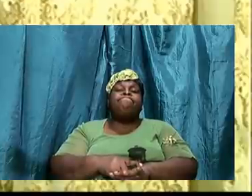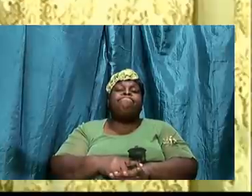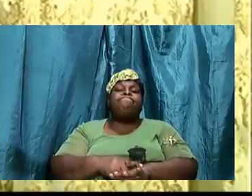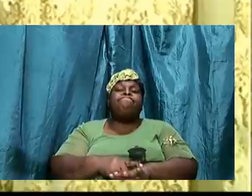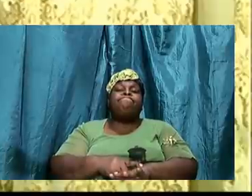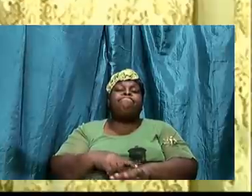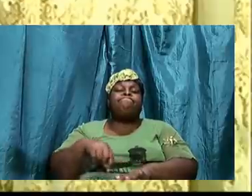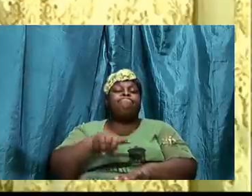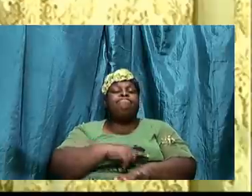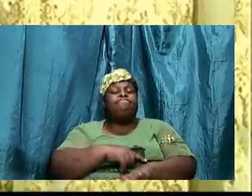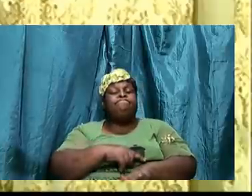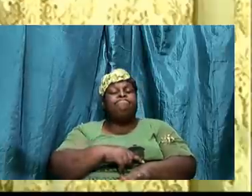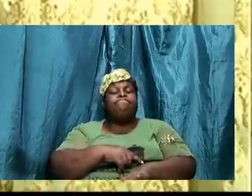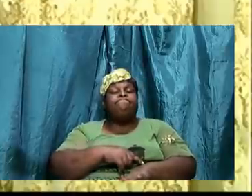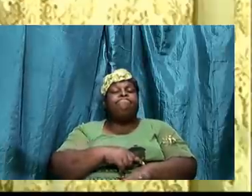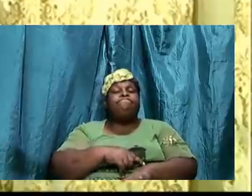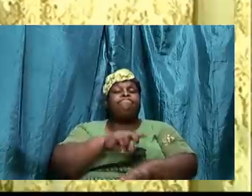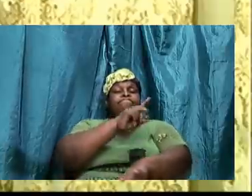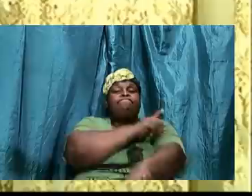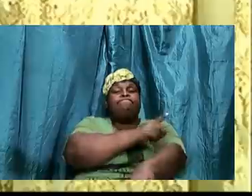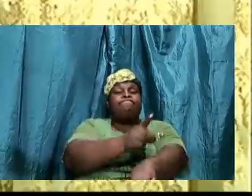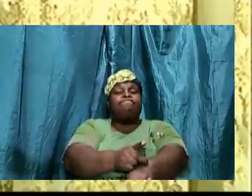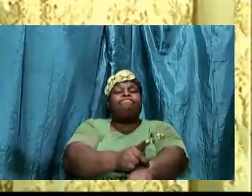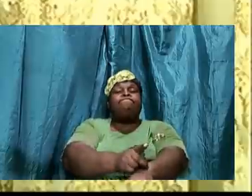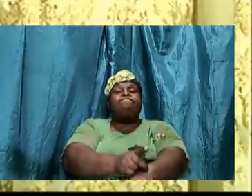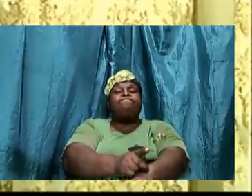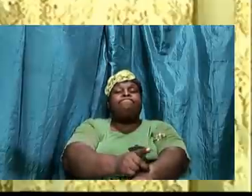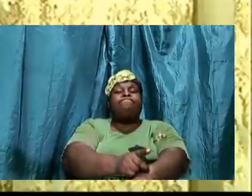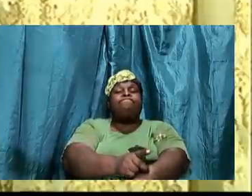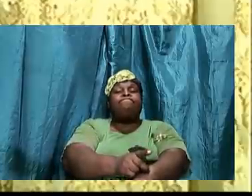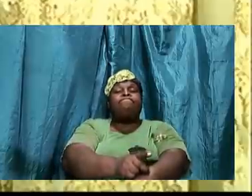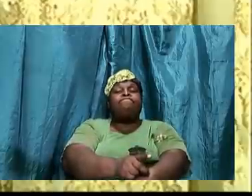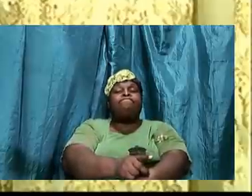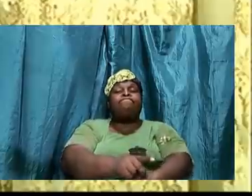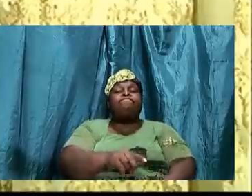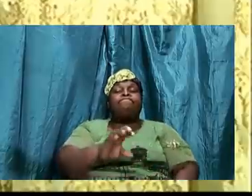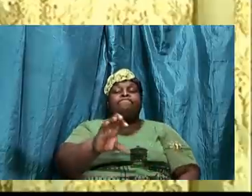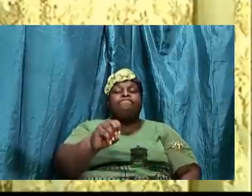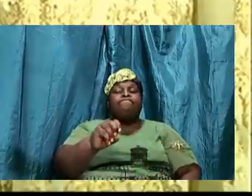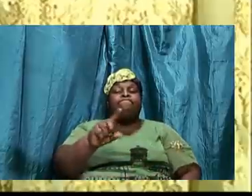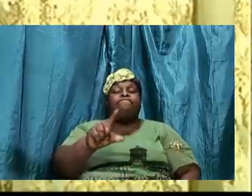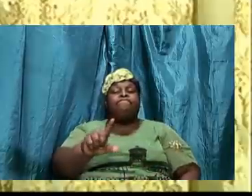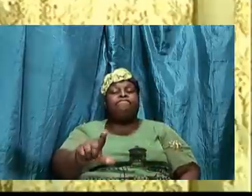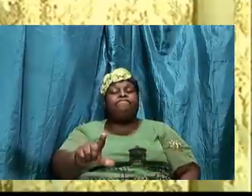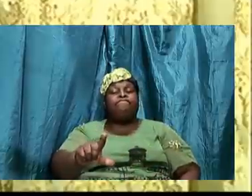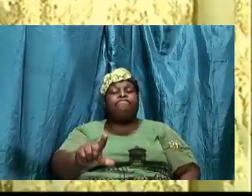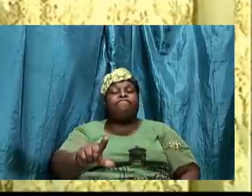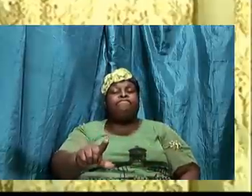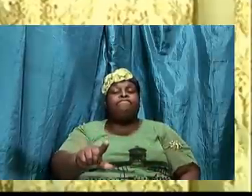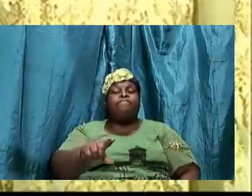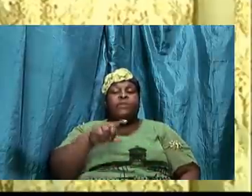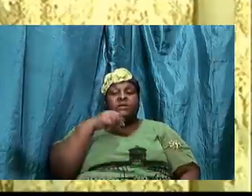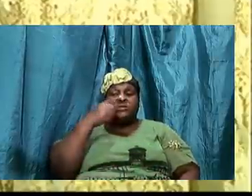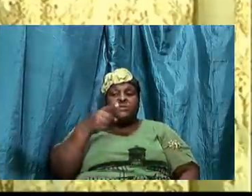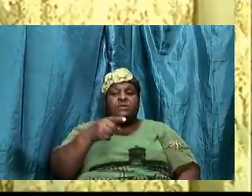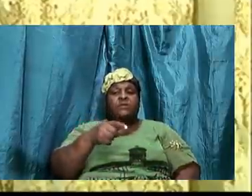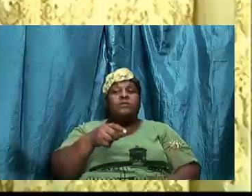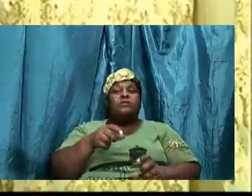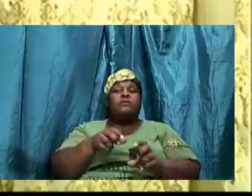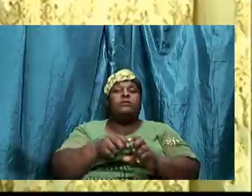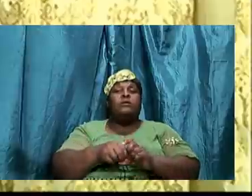we can also look at dominions, because Colossians 1 verse 16 make mention of both.